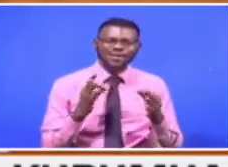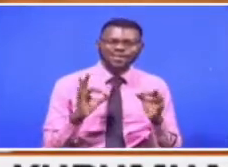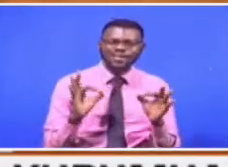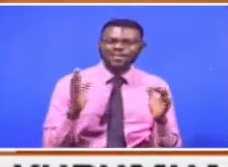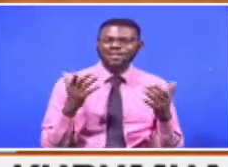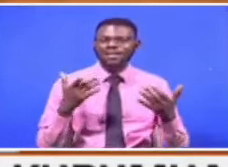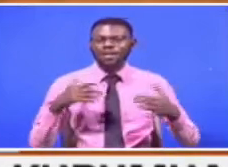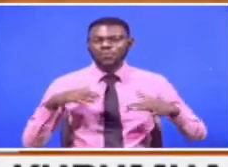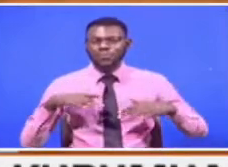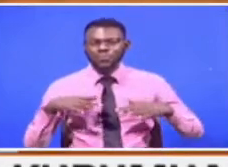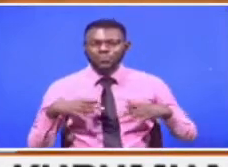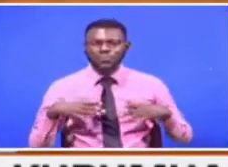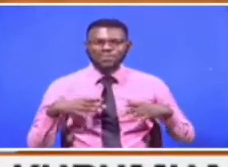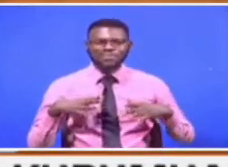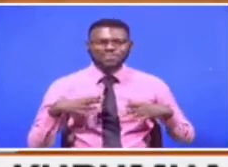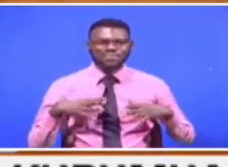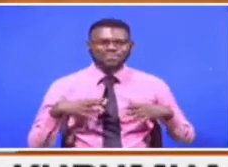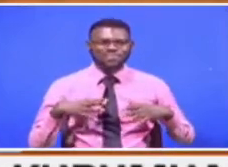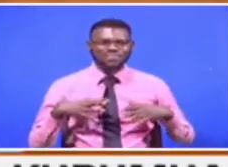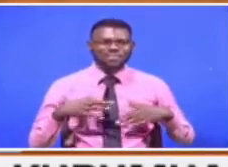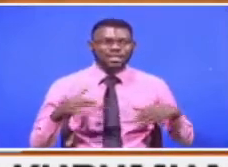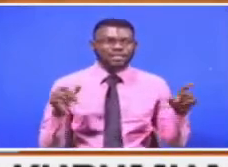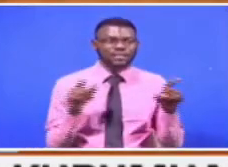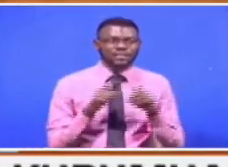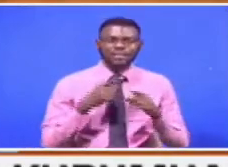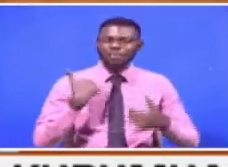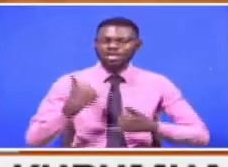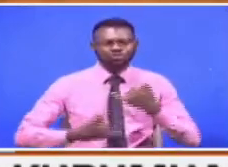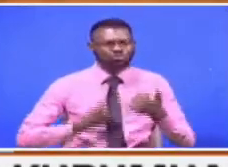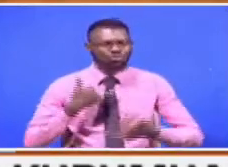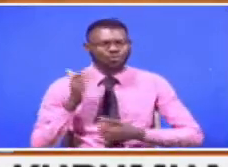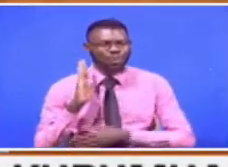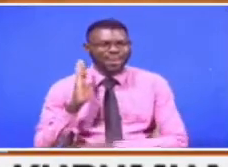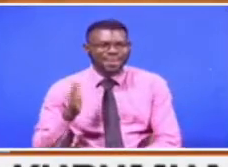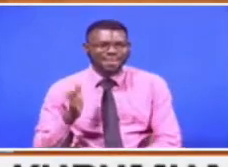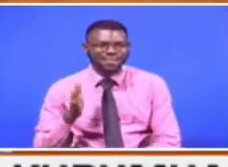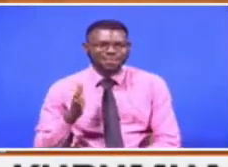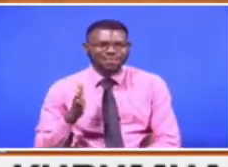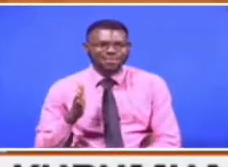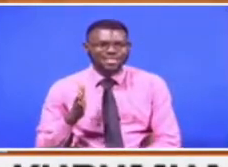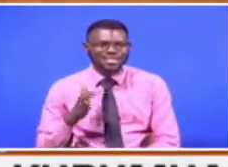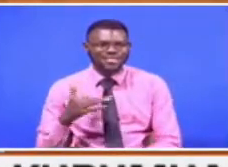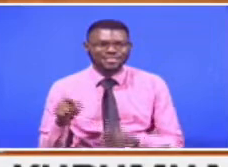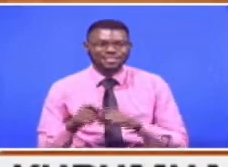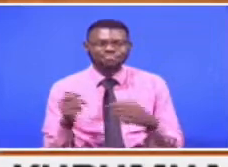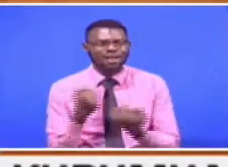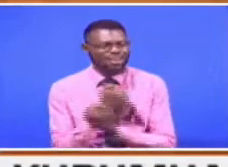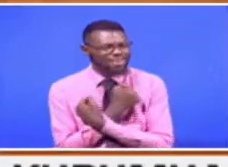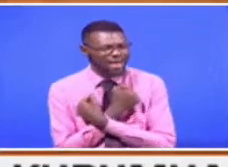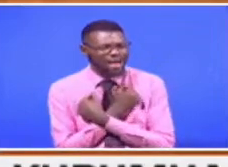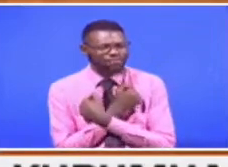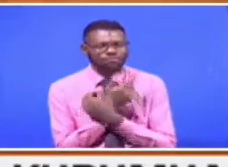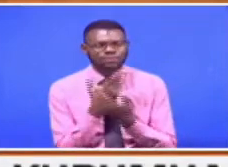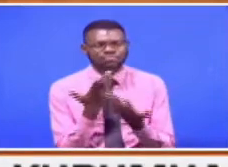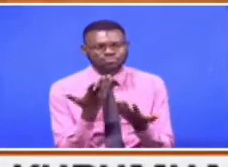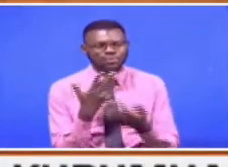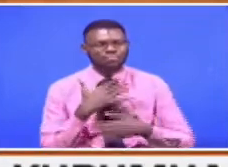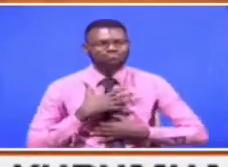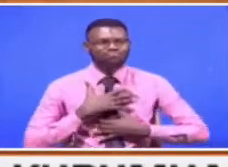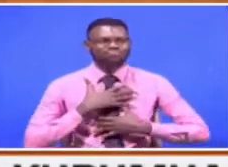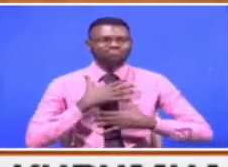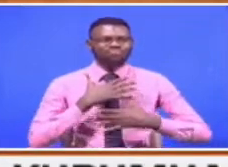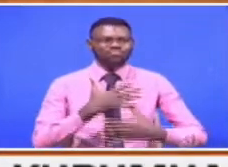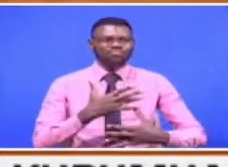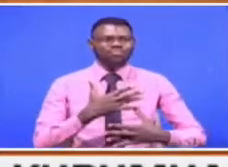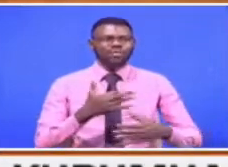lighter, and then you will find your joy. You will find your joy and love through the breath. That's how you